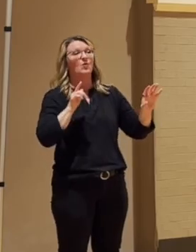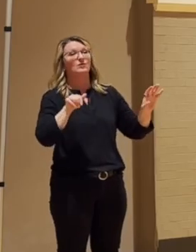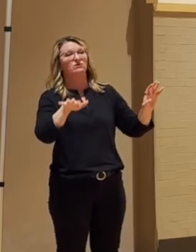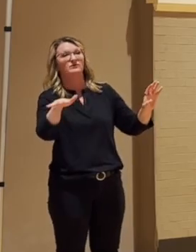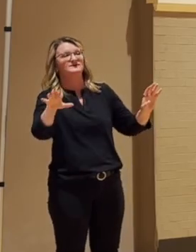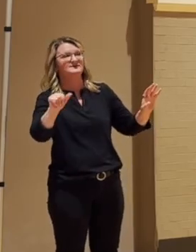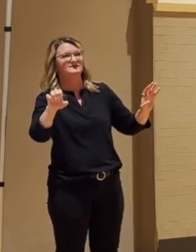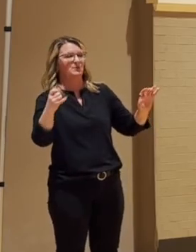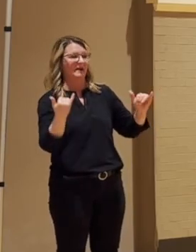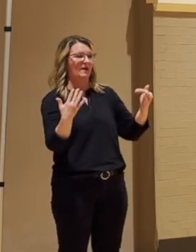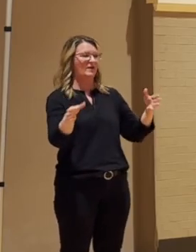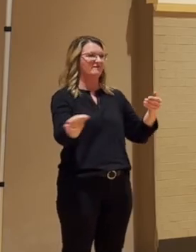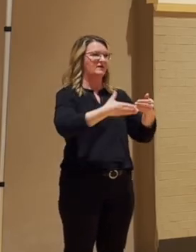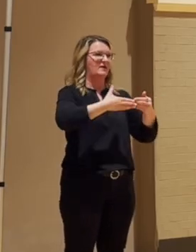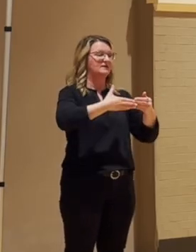the gates there,